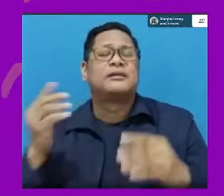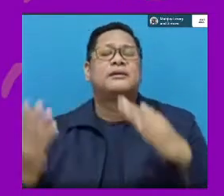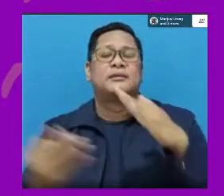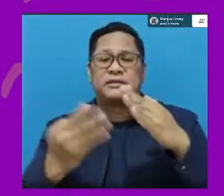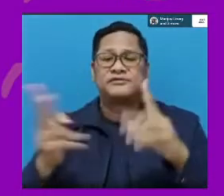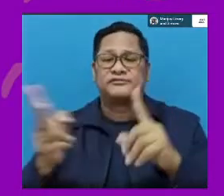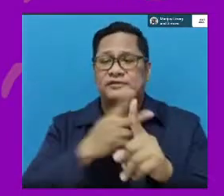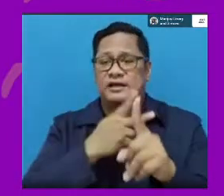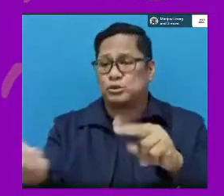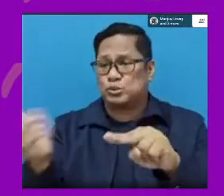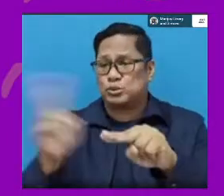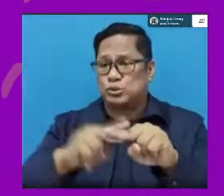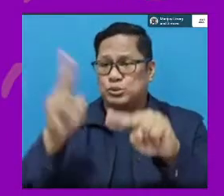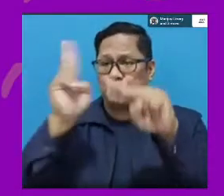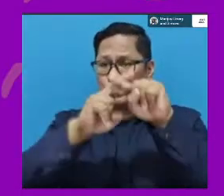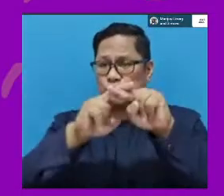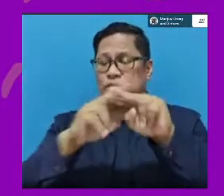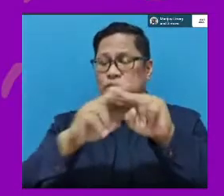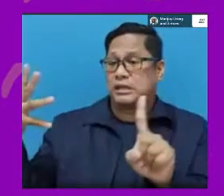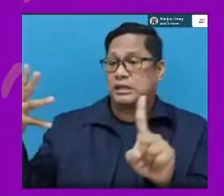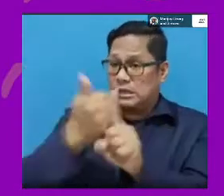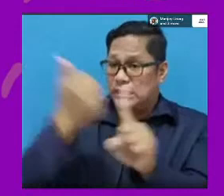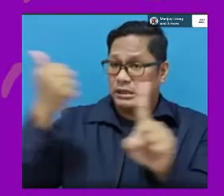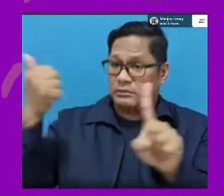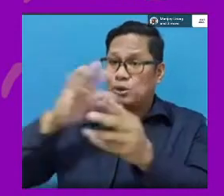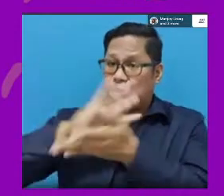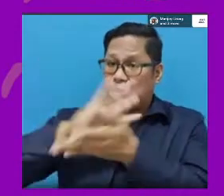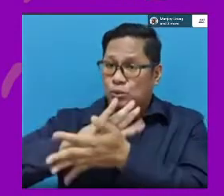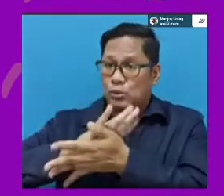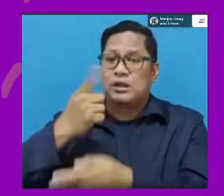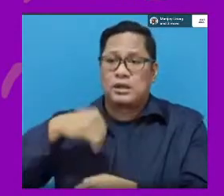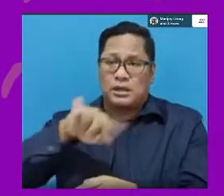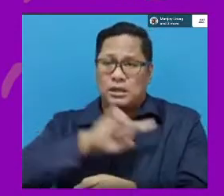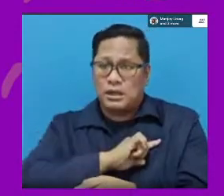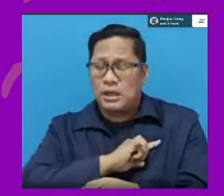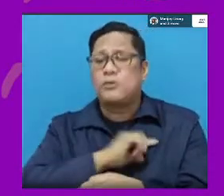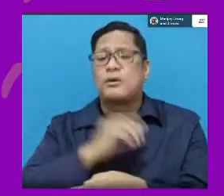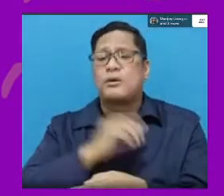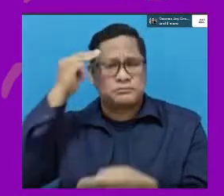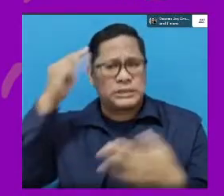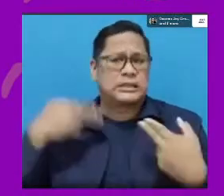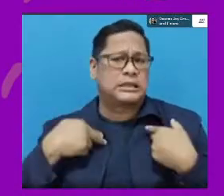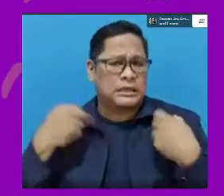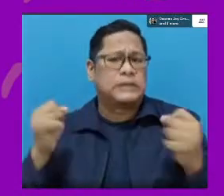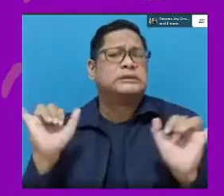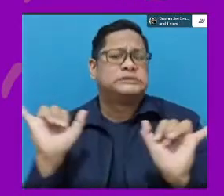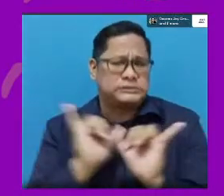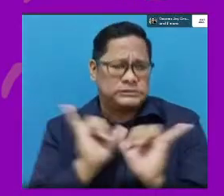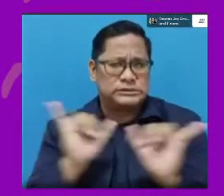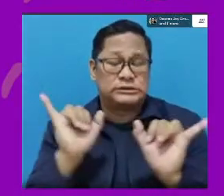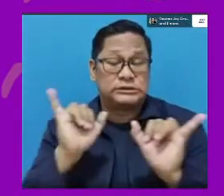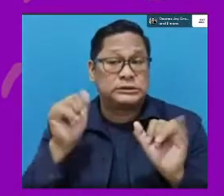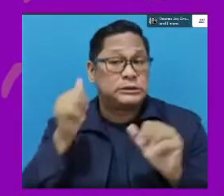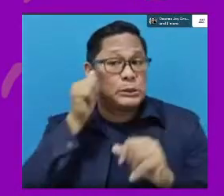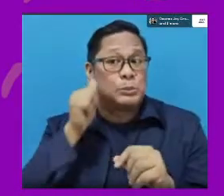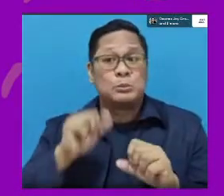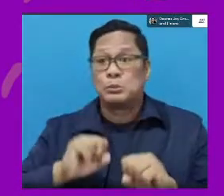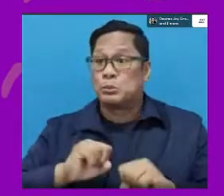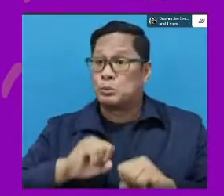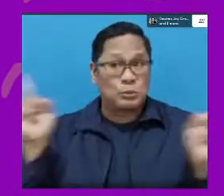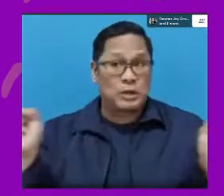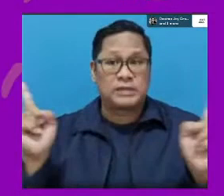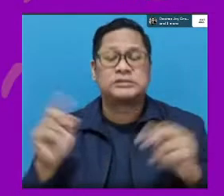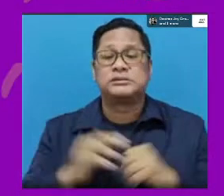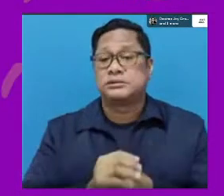increased. The impact of COVID-19 on our collective mental health is also alarming. In October